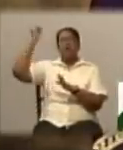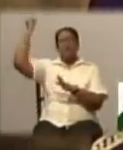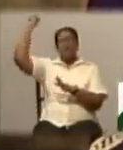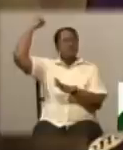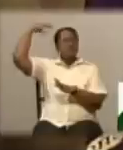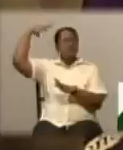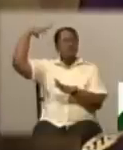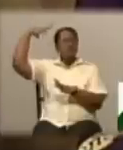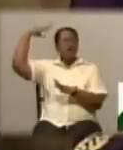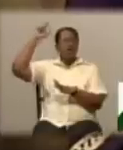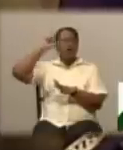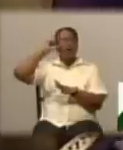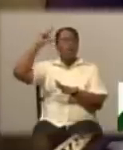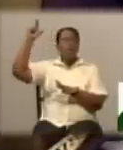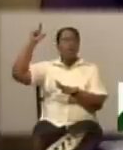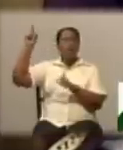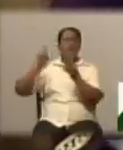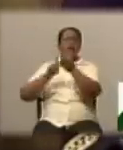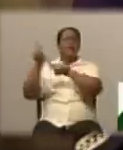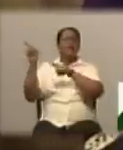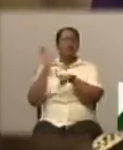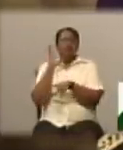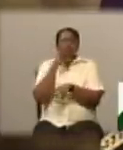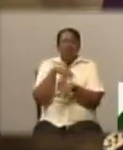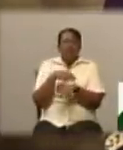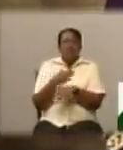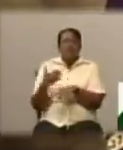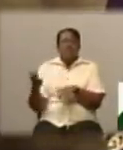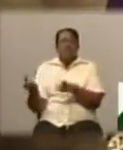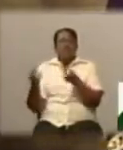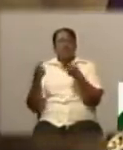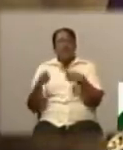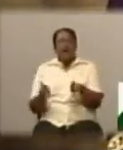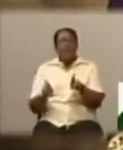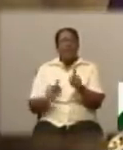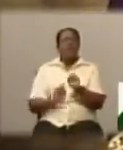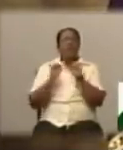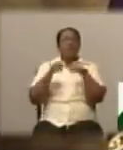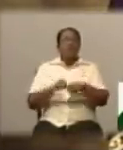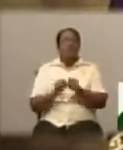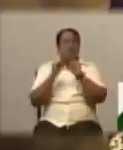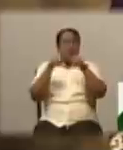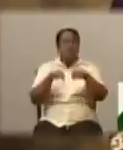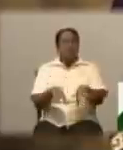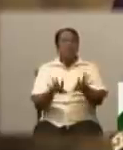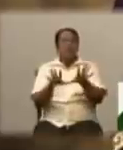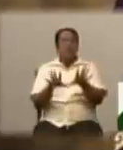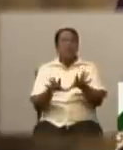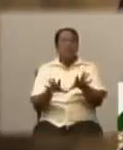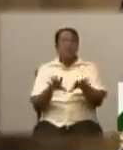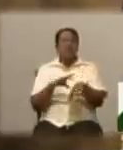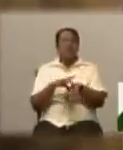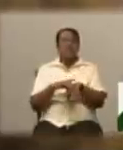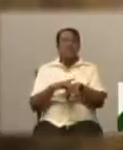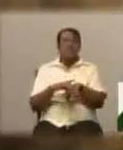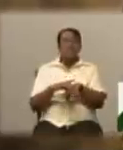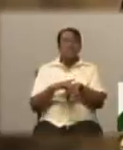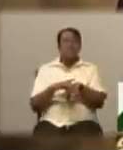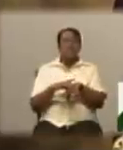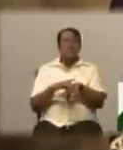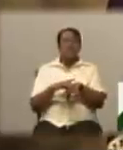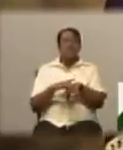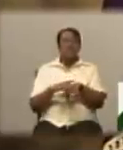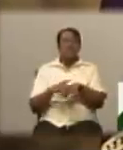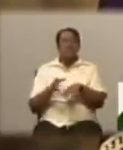in agony, bewildered by the clamor of the ocean and its waves. Men dying of